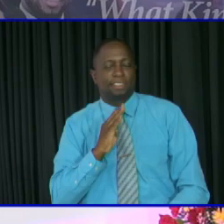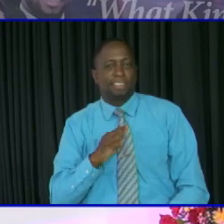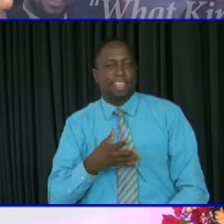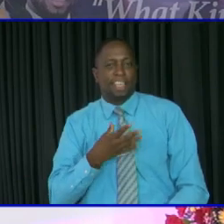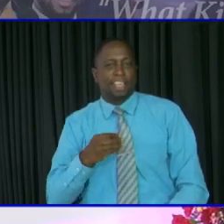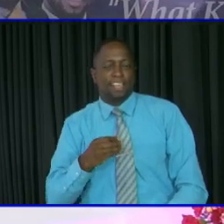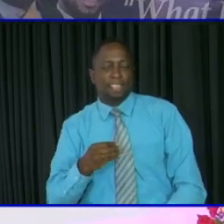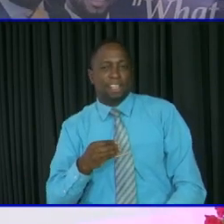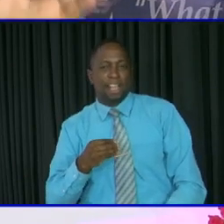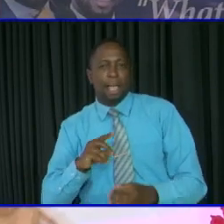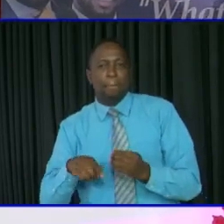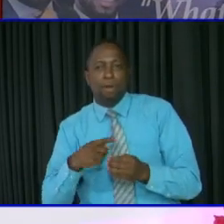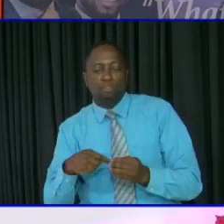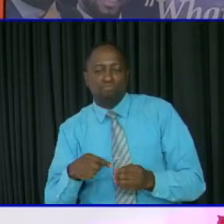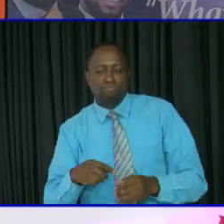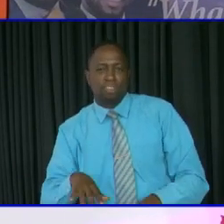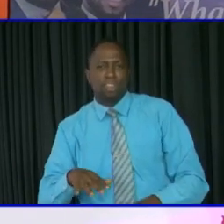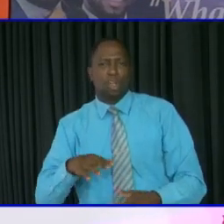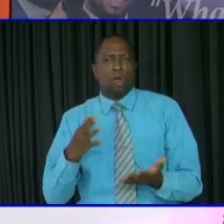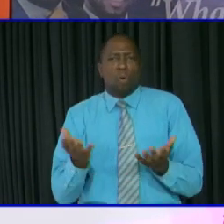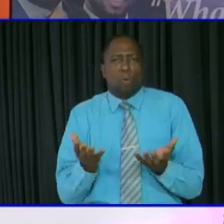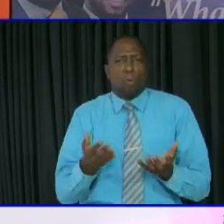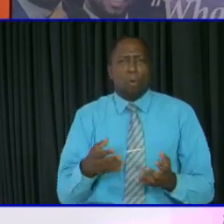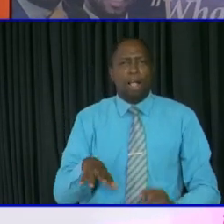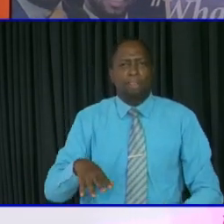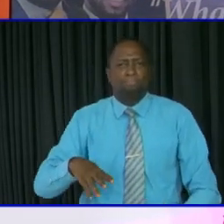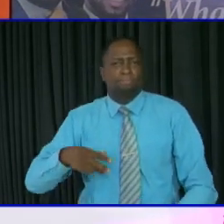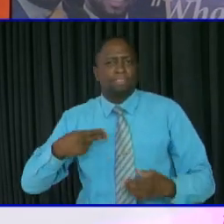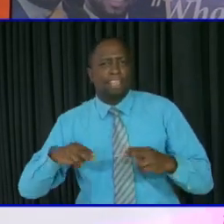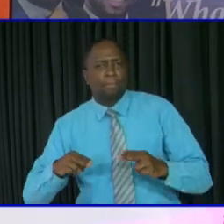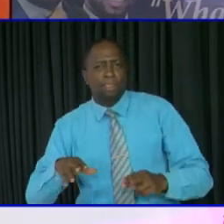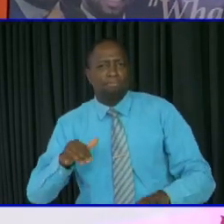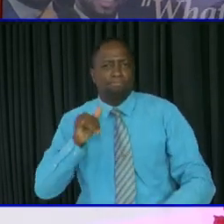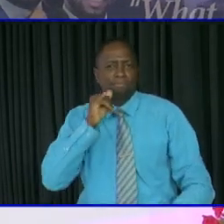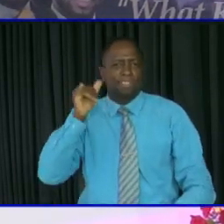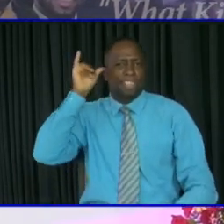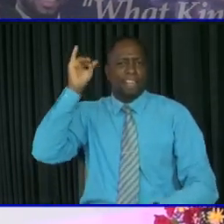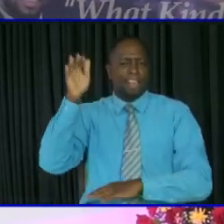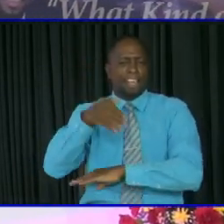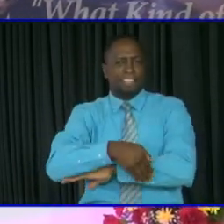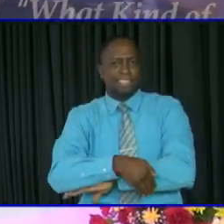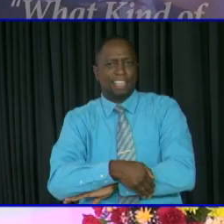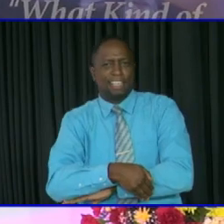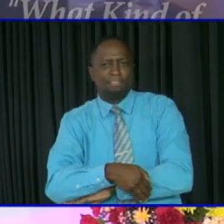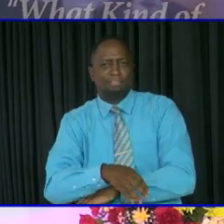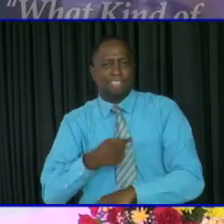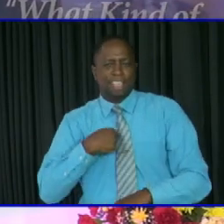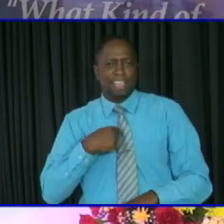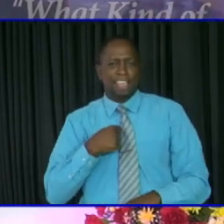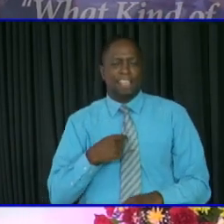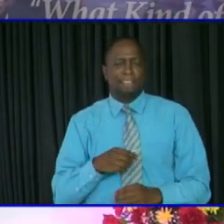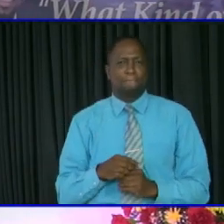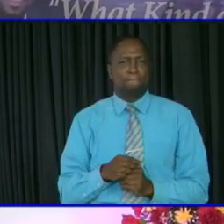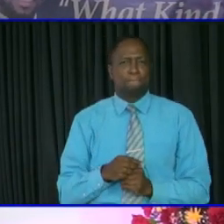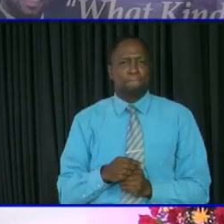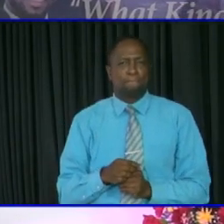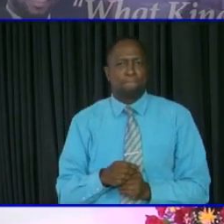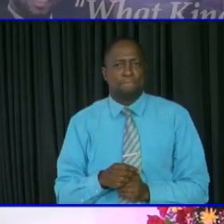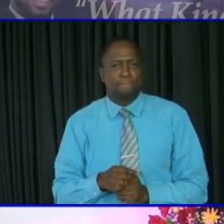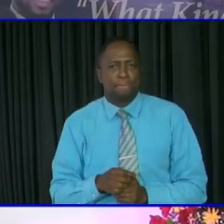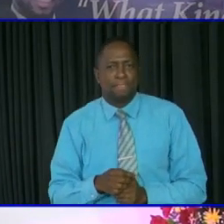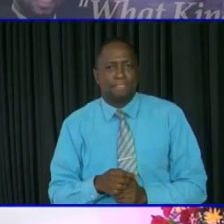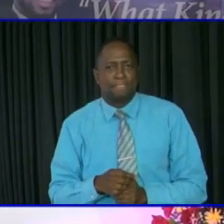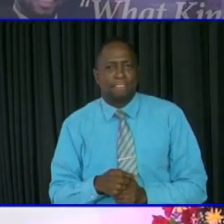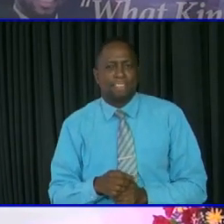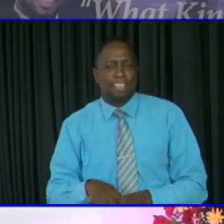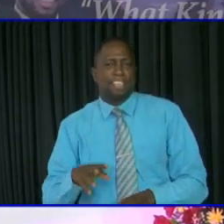what happened last night, another young man, I refer to him as Blacker or Blacks, Blacker chipped in